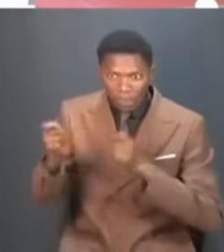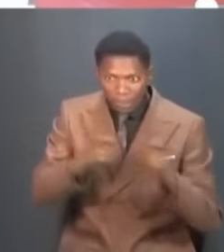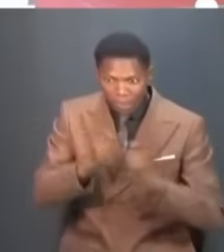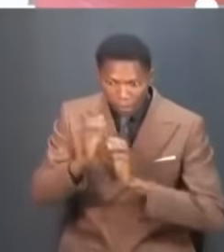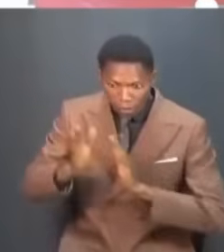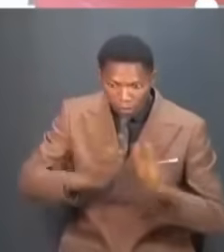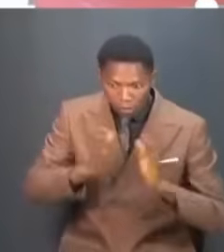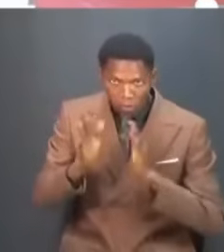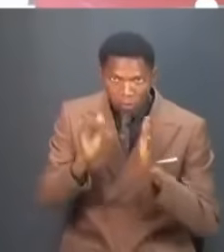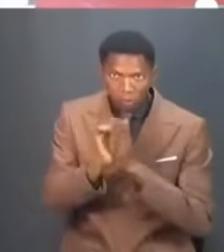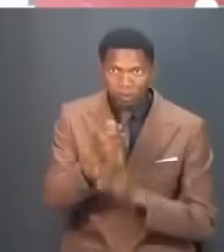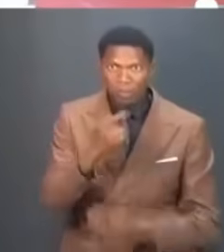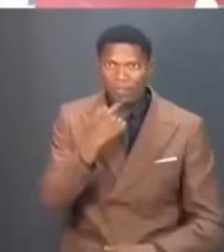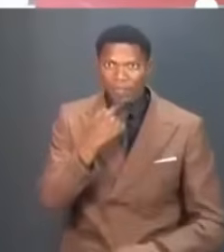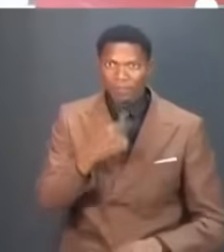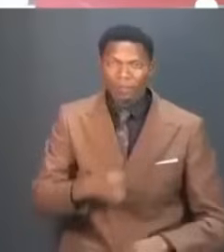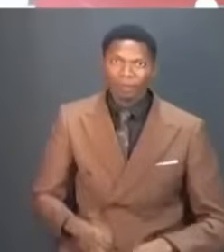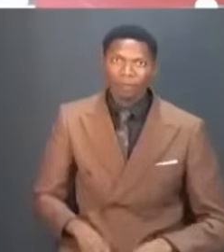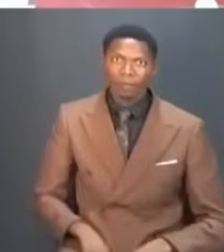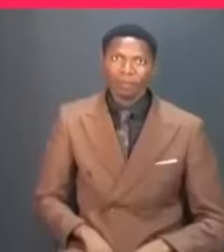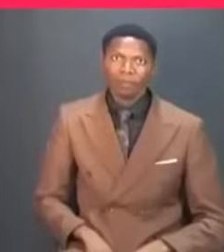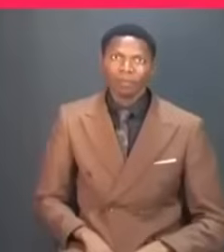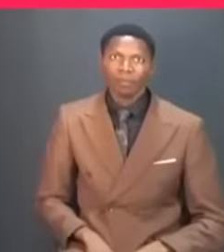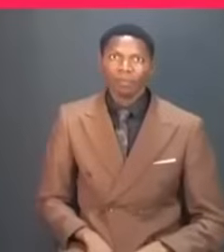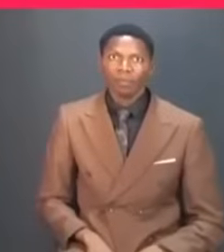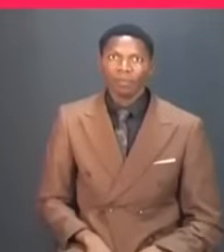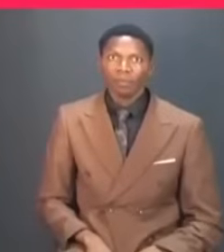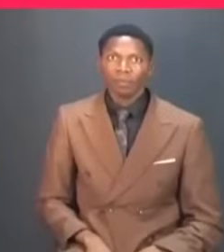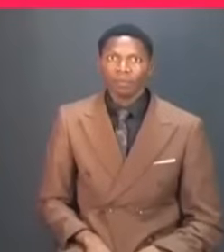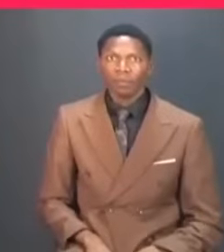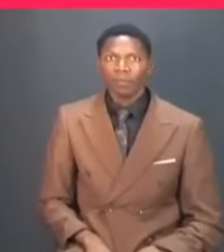Speaker. Yes, Minister.